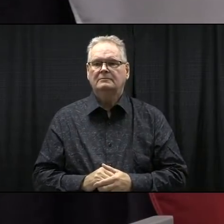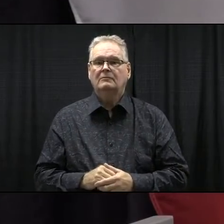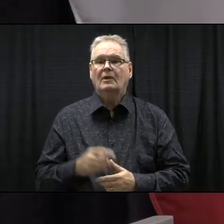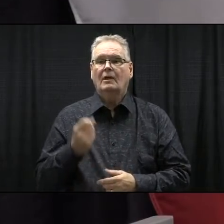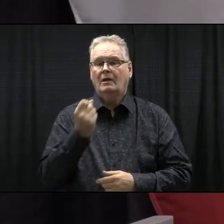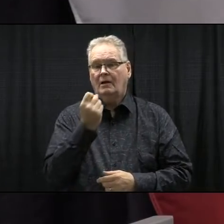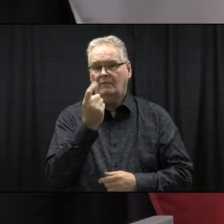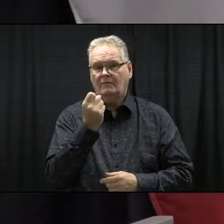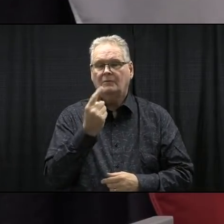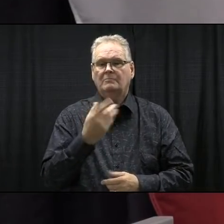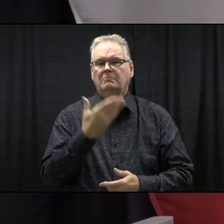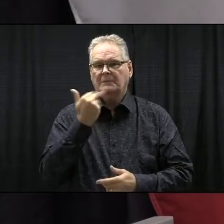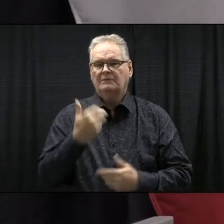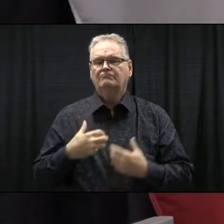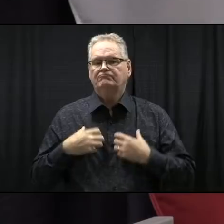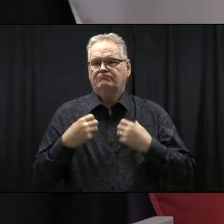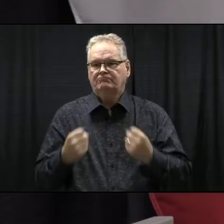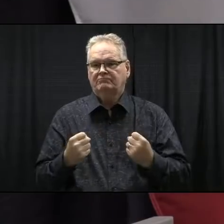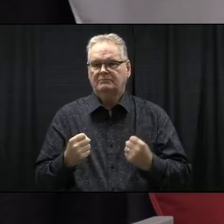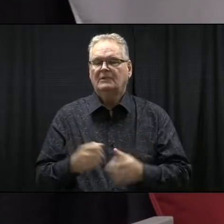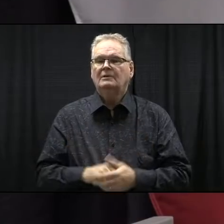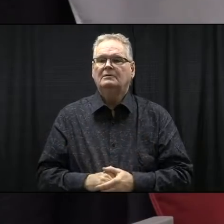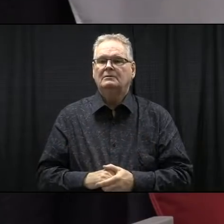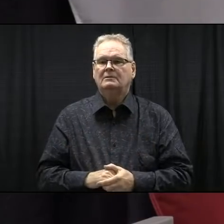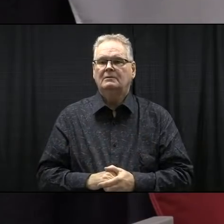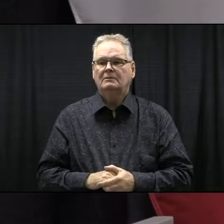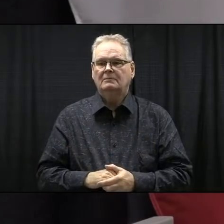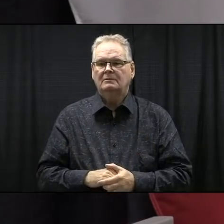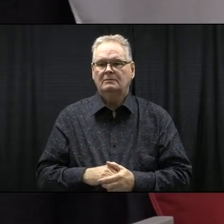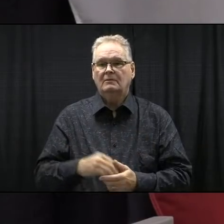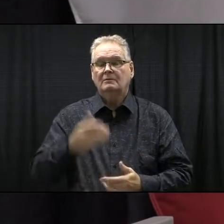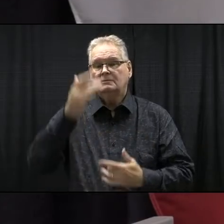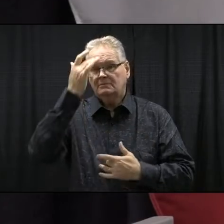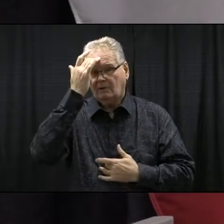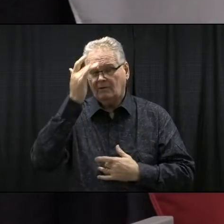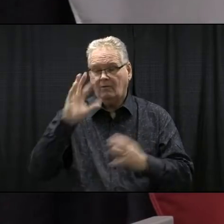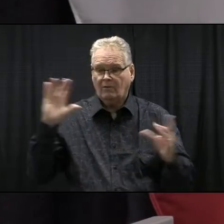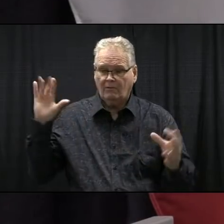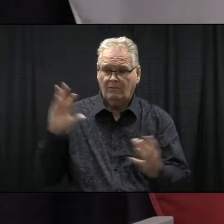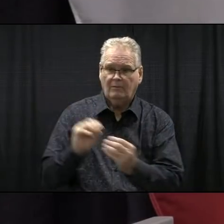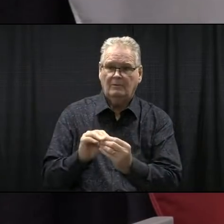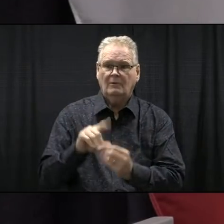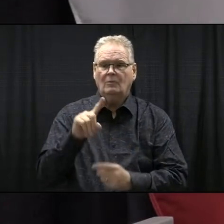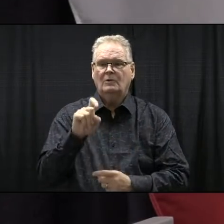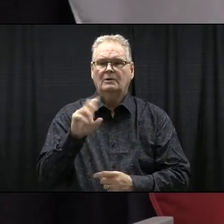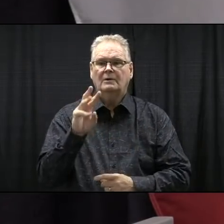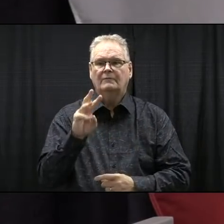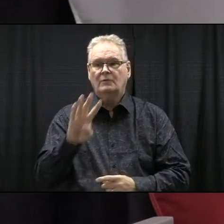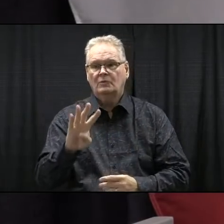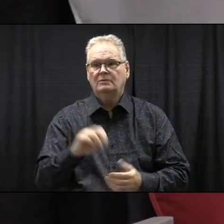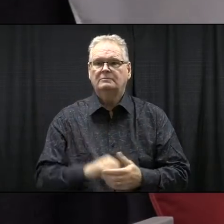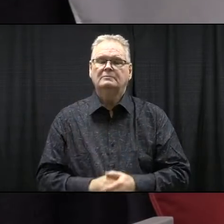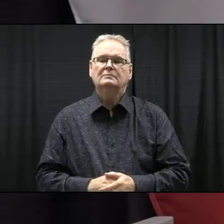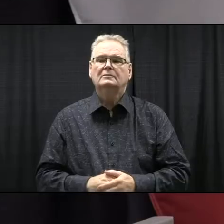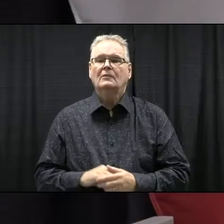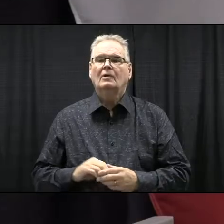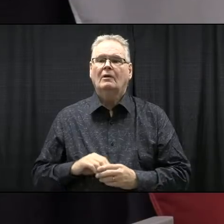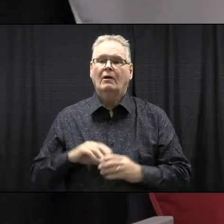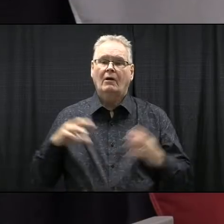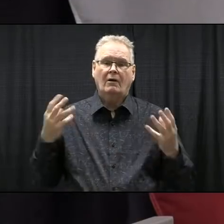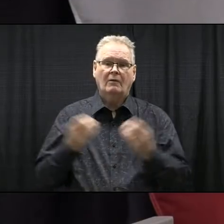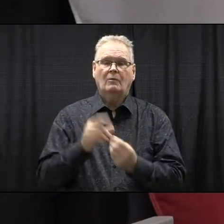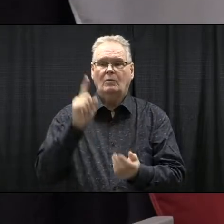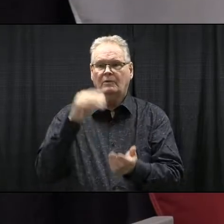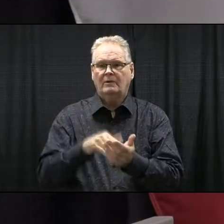cases in our province. This brings our total number of provincial cases to 1,747. 7 people are